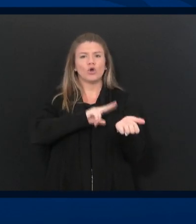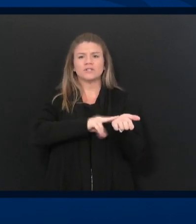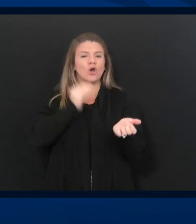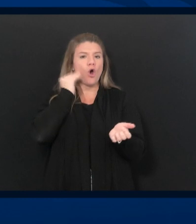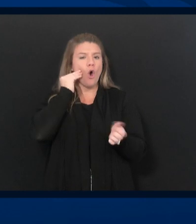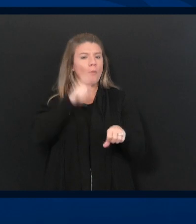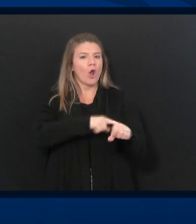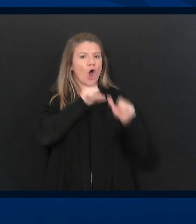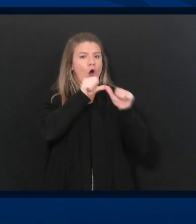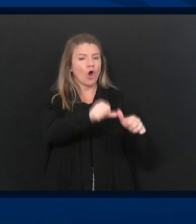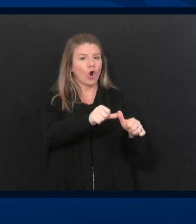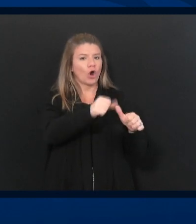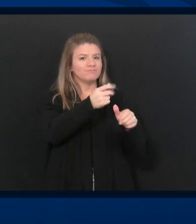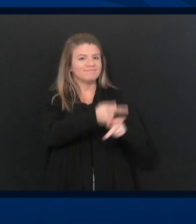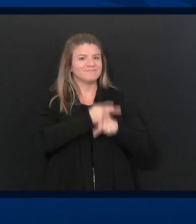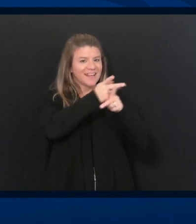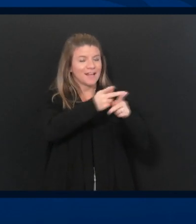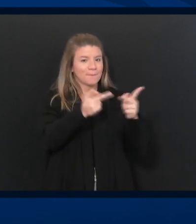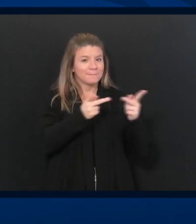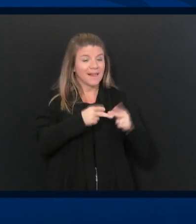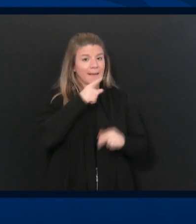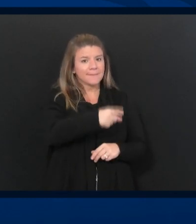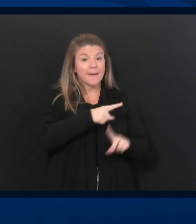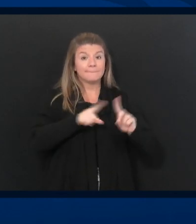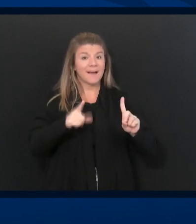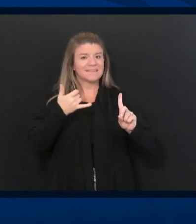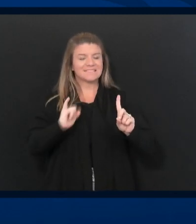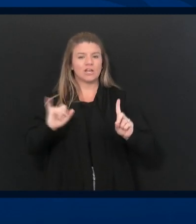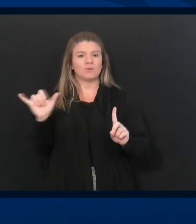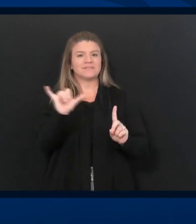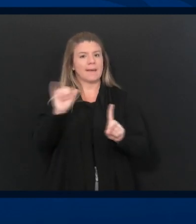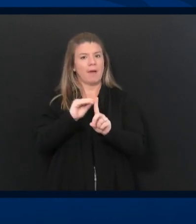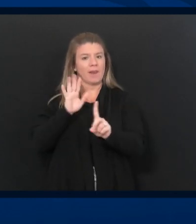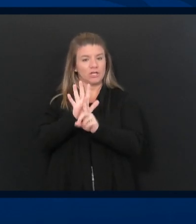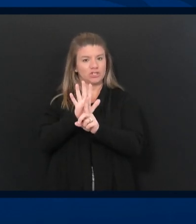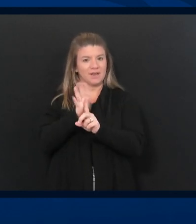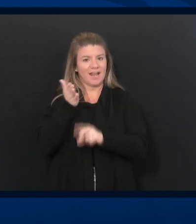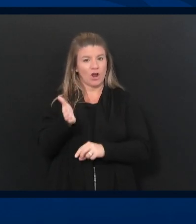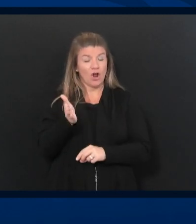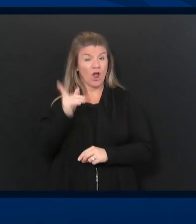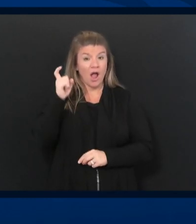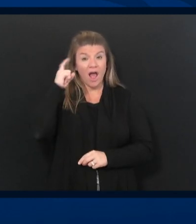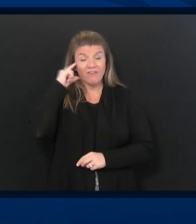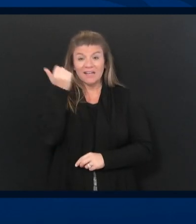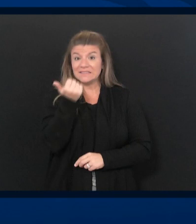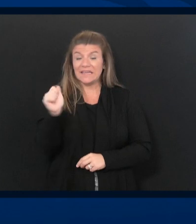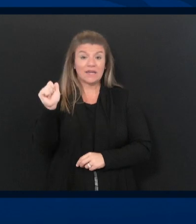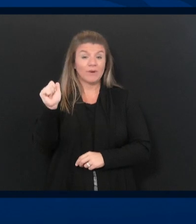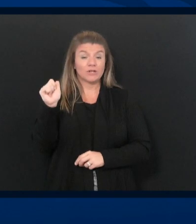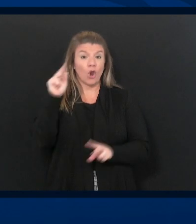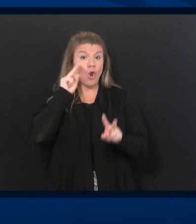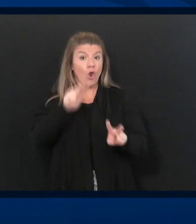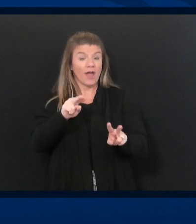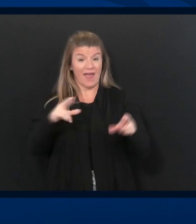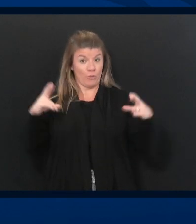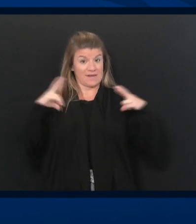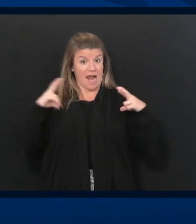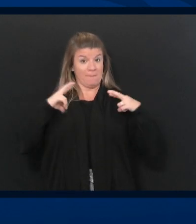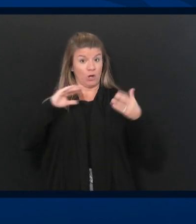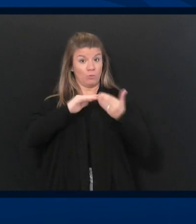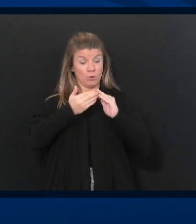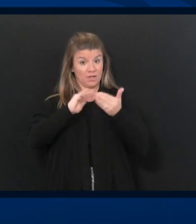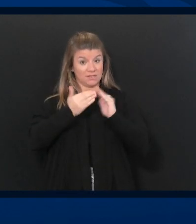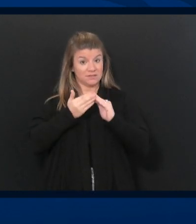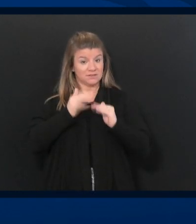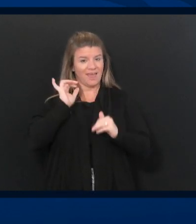care facility per se, it deals with much of the same population. Governor, is anybody looking at the retirement communities and